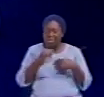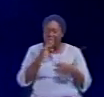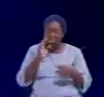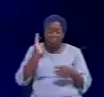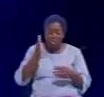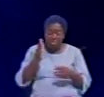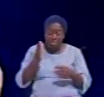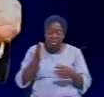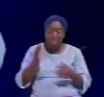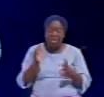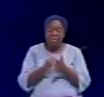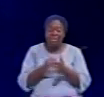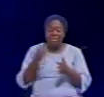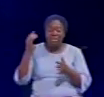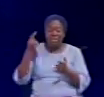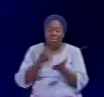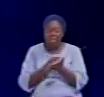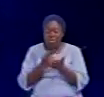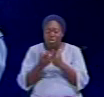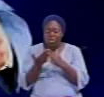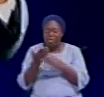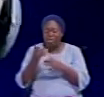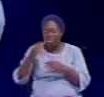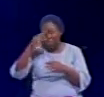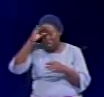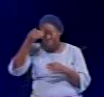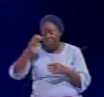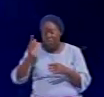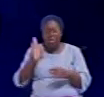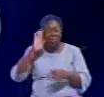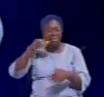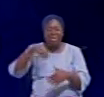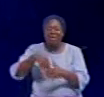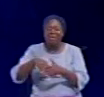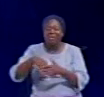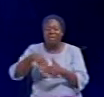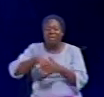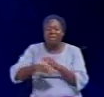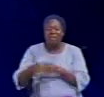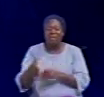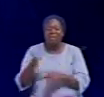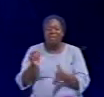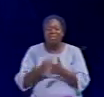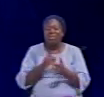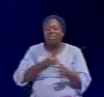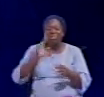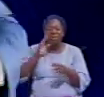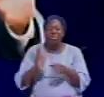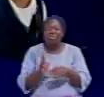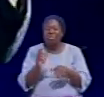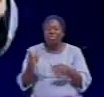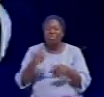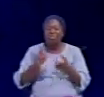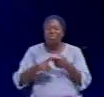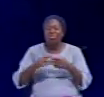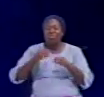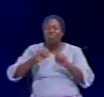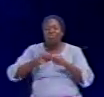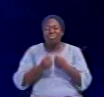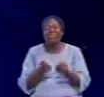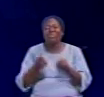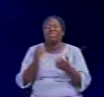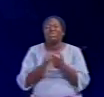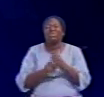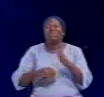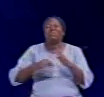gospel through the man of God will enter there, that the Lord will use him to break down barriers as God's battle axe